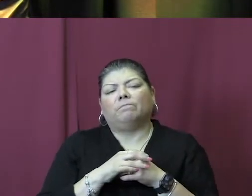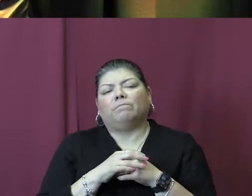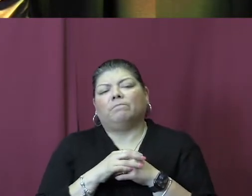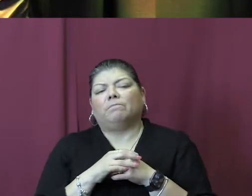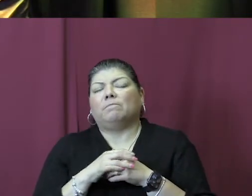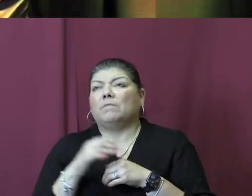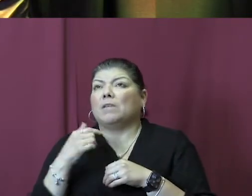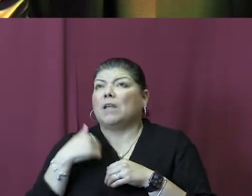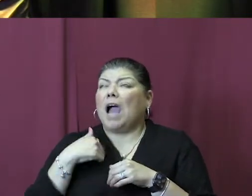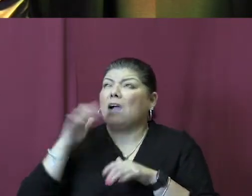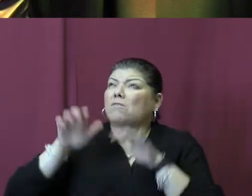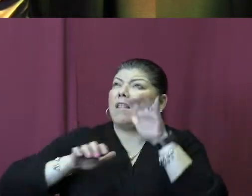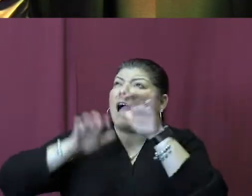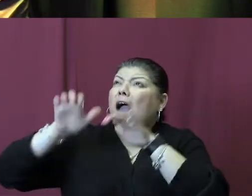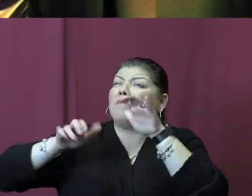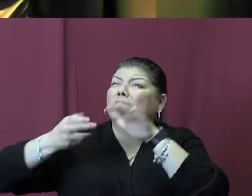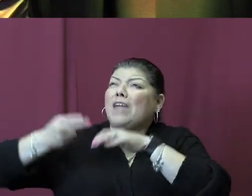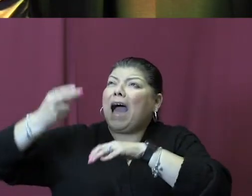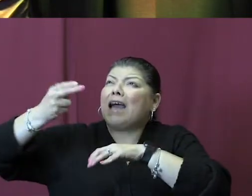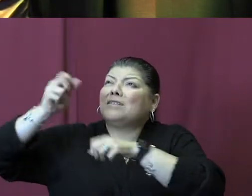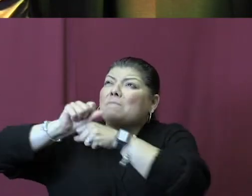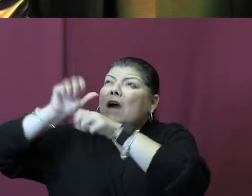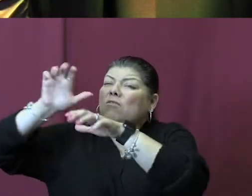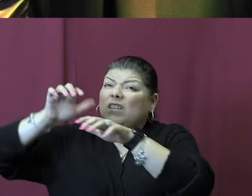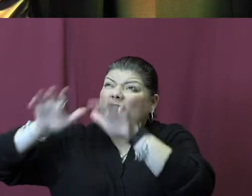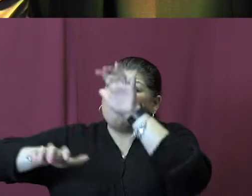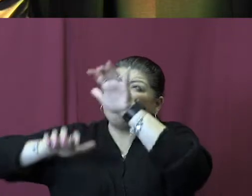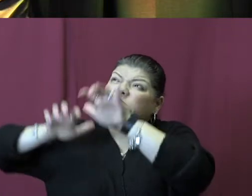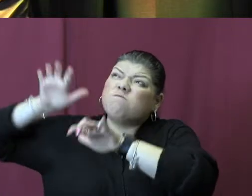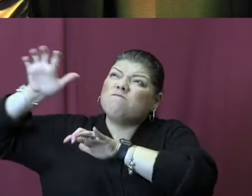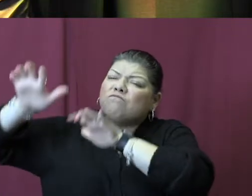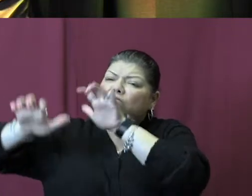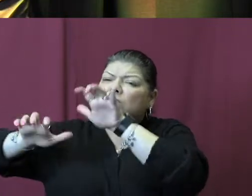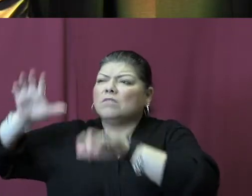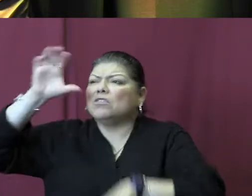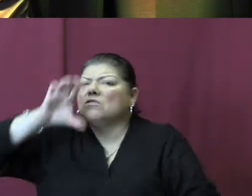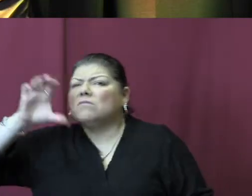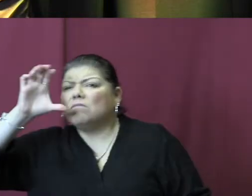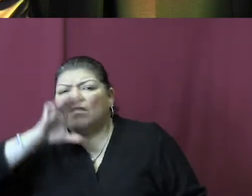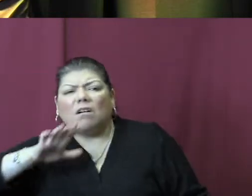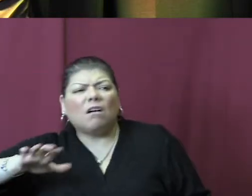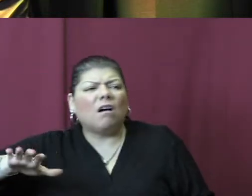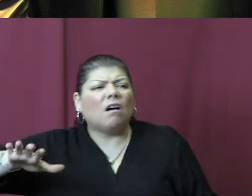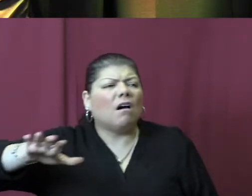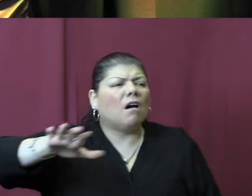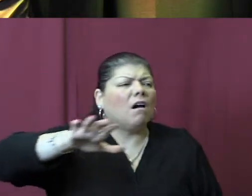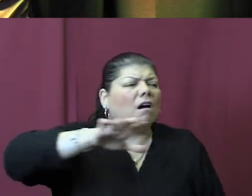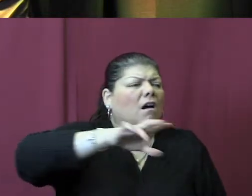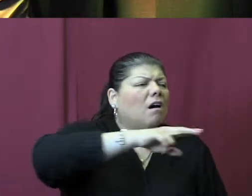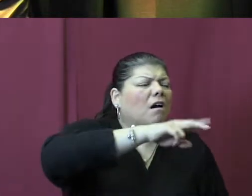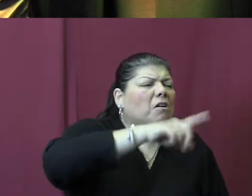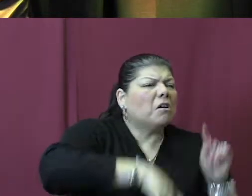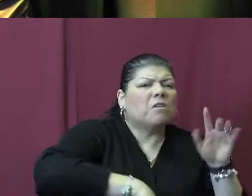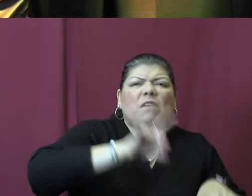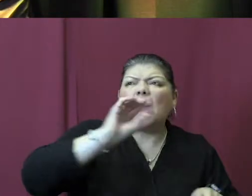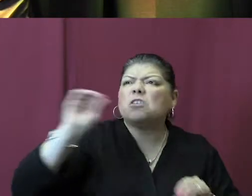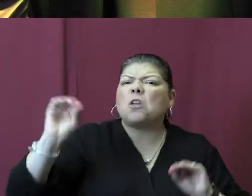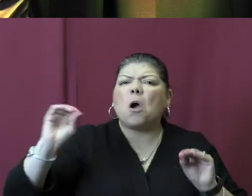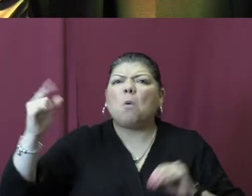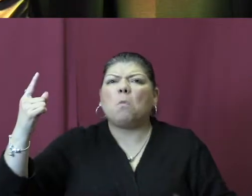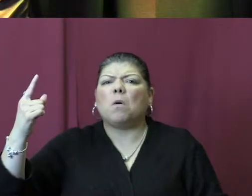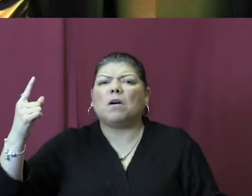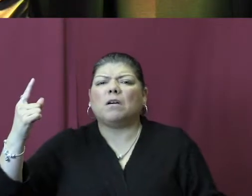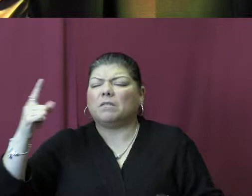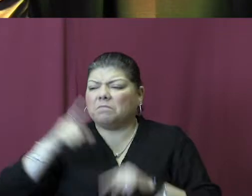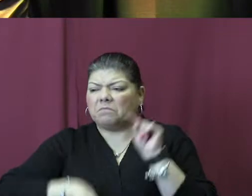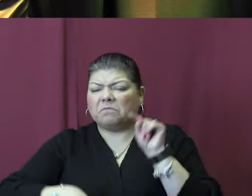I climbed up to the highest mountain. Looked all around down there, couldn't find